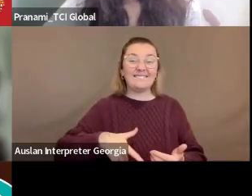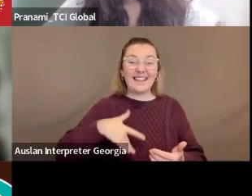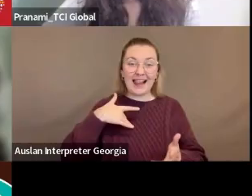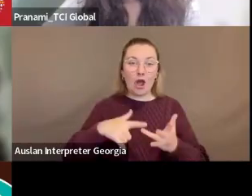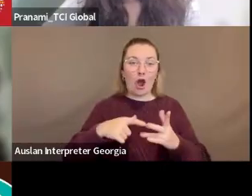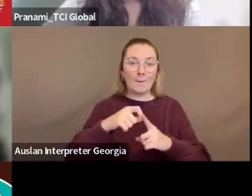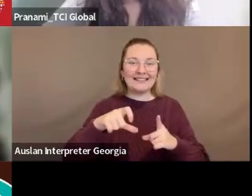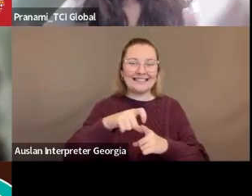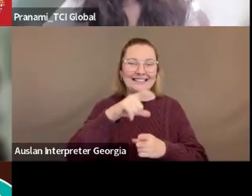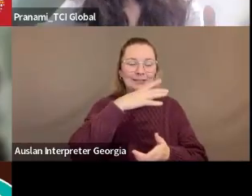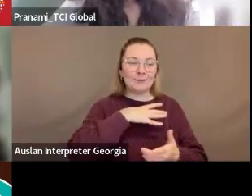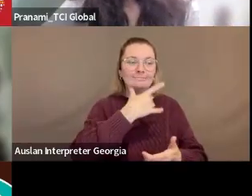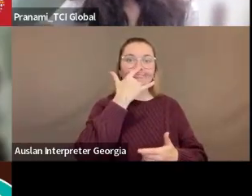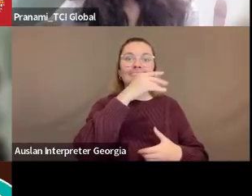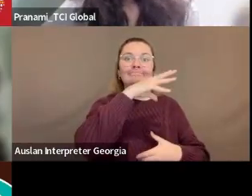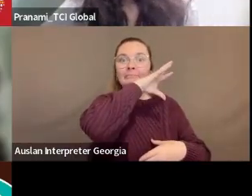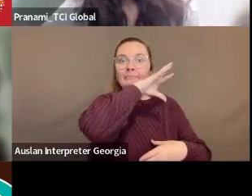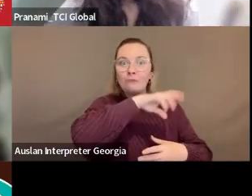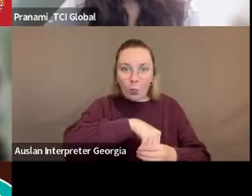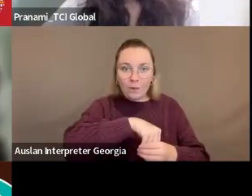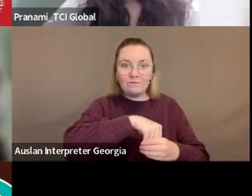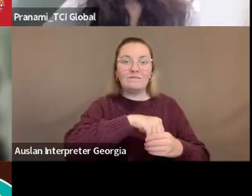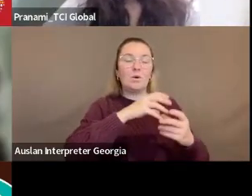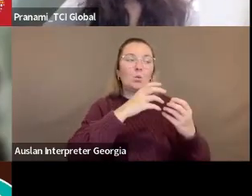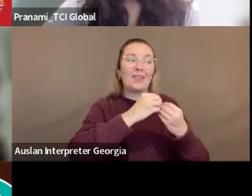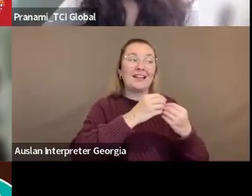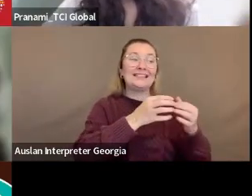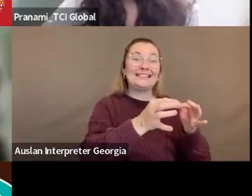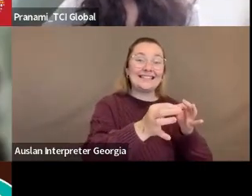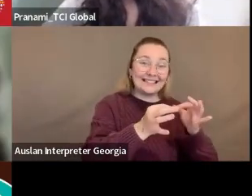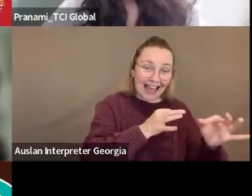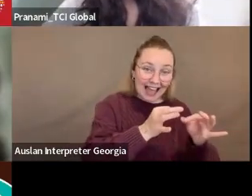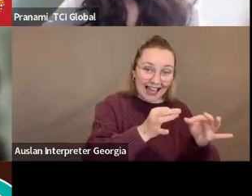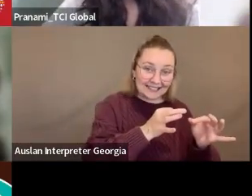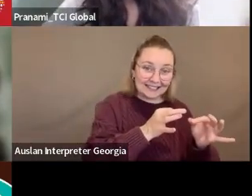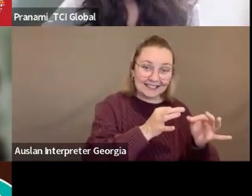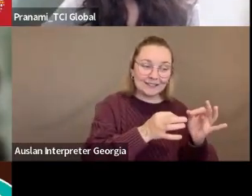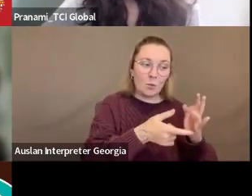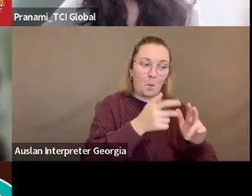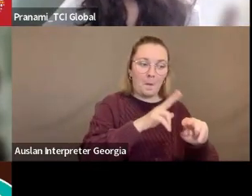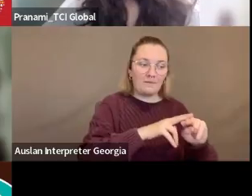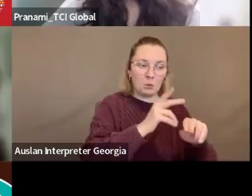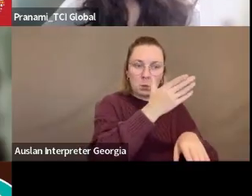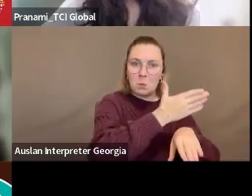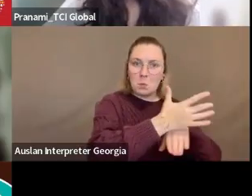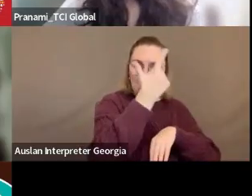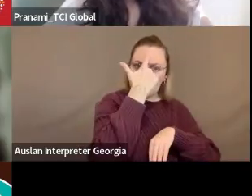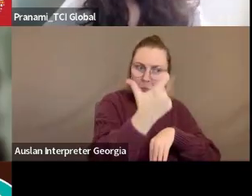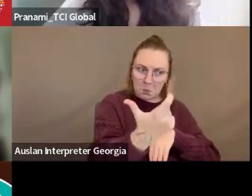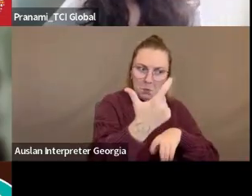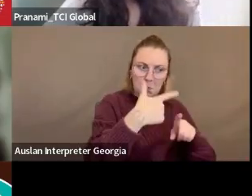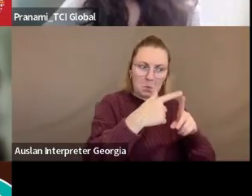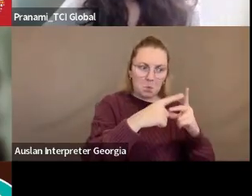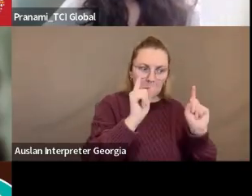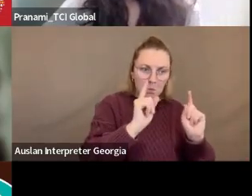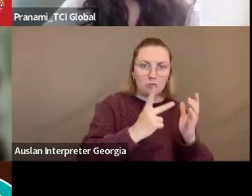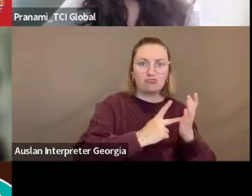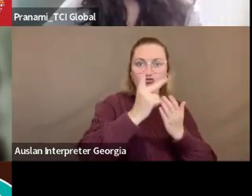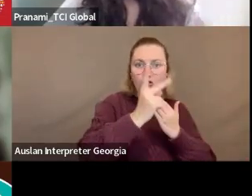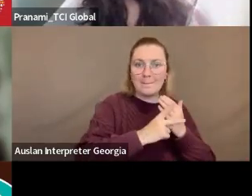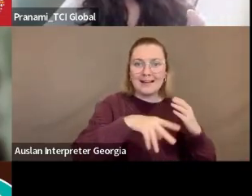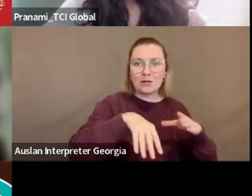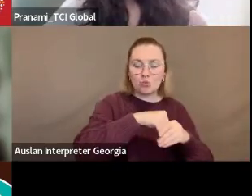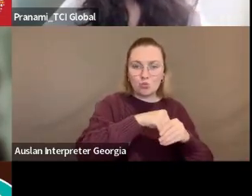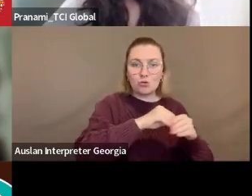be very involved in both the design of initiatives and programs of community